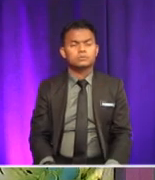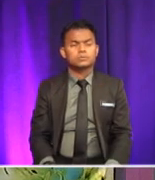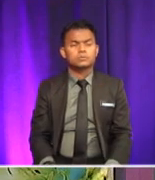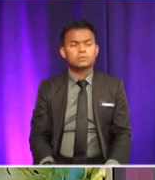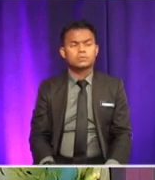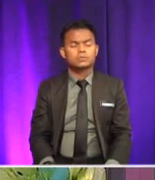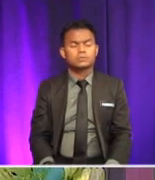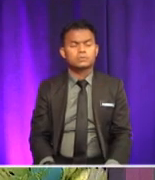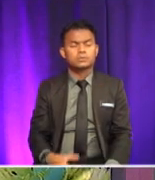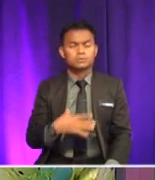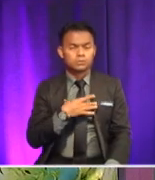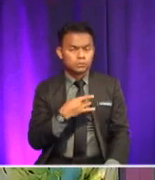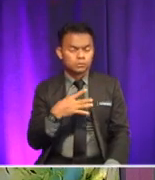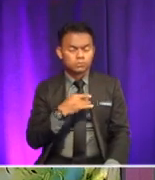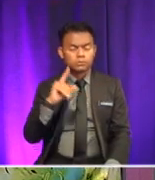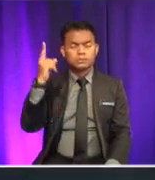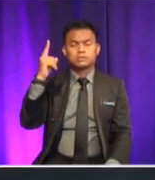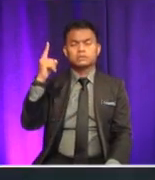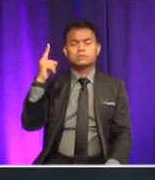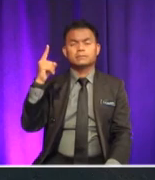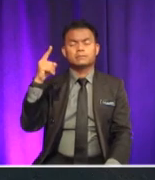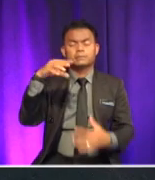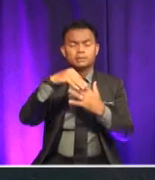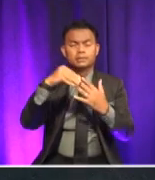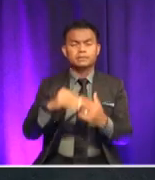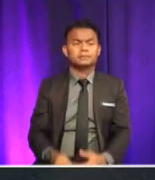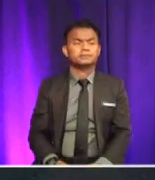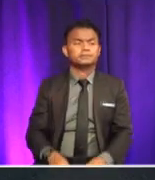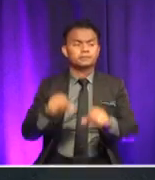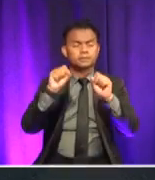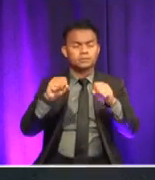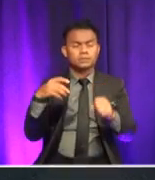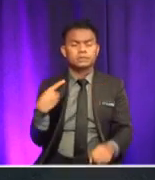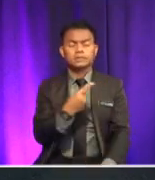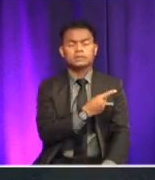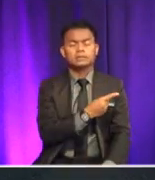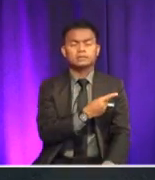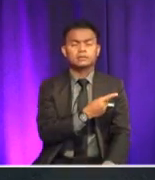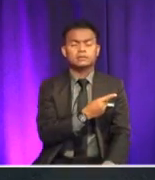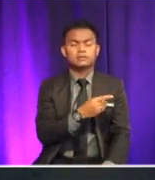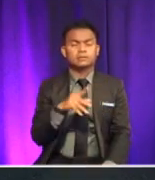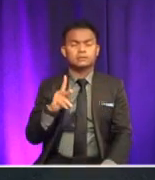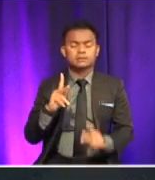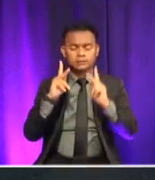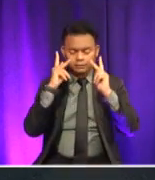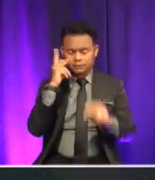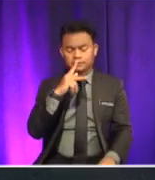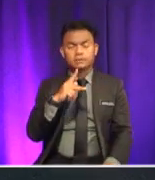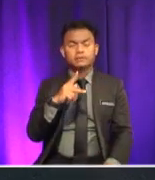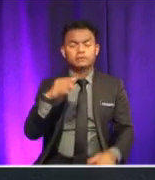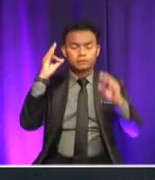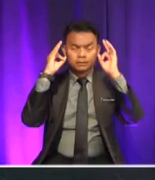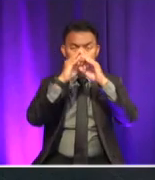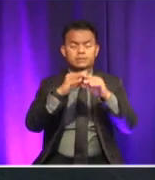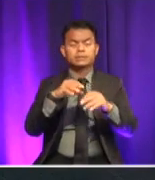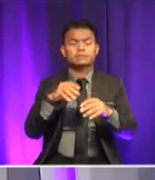lightly, I would say. And also, can we go back to the four points that we're supposed to focus on? So, make sense of the question, which is